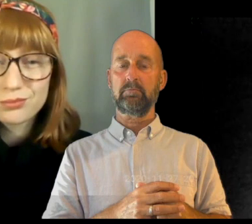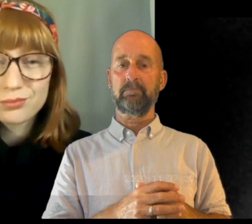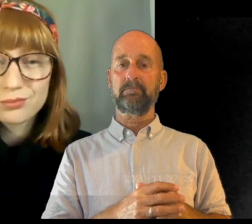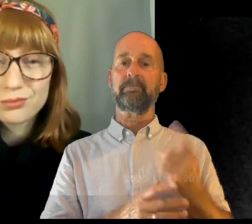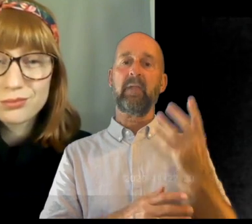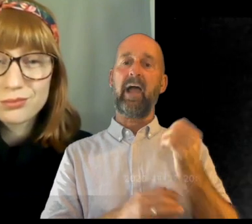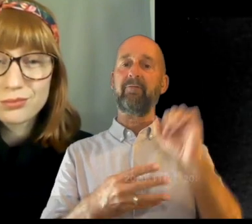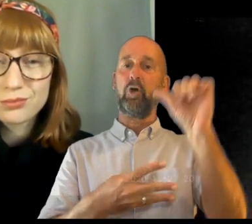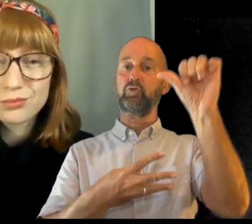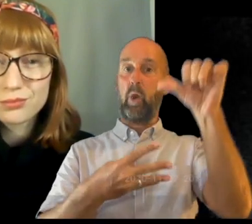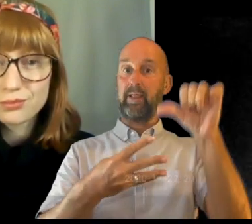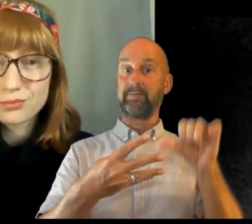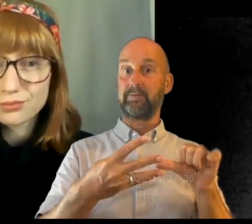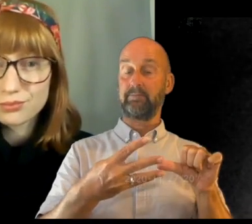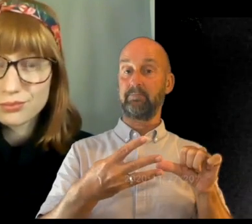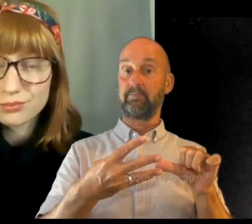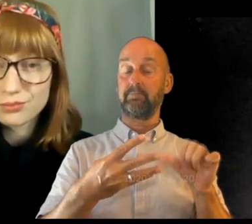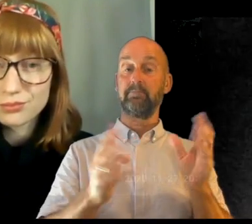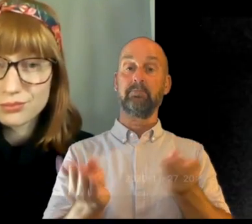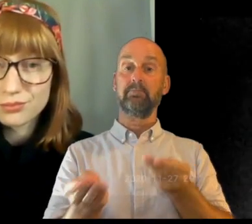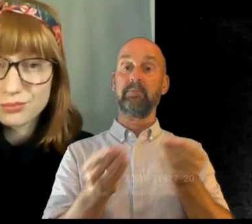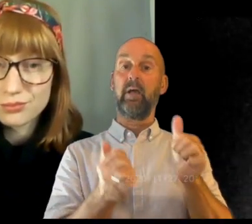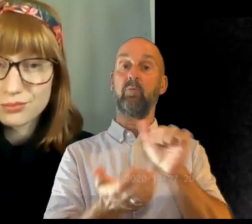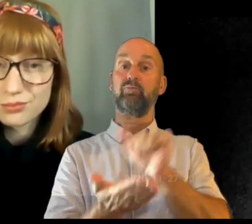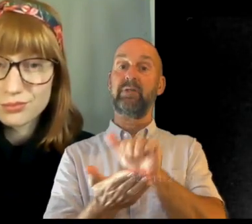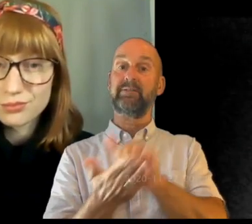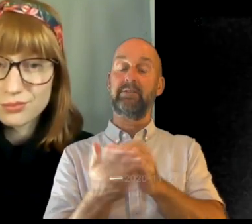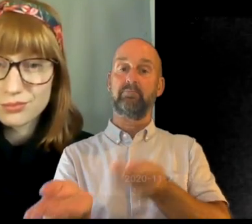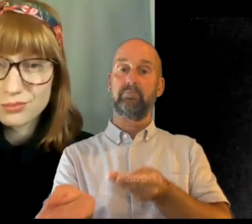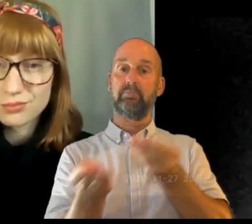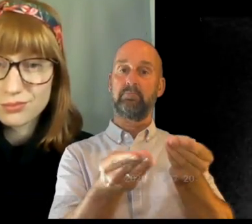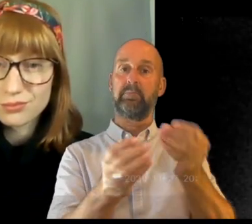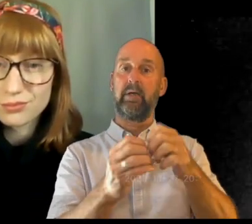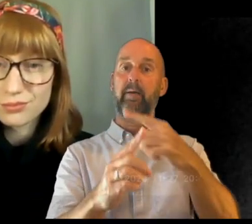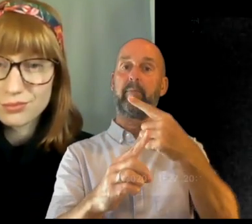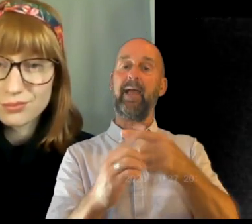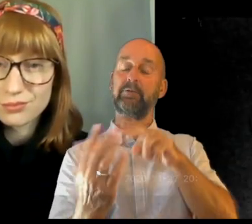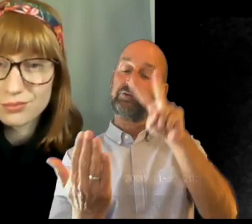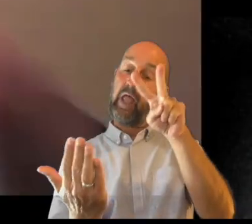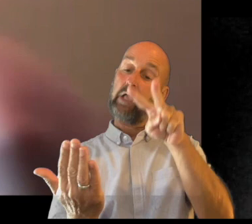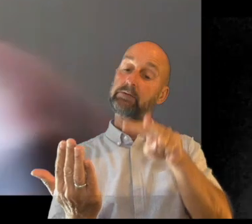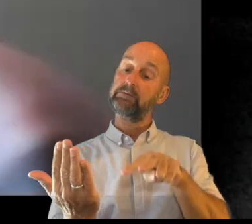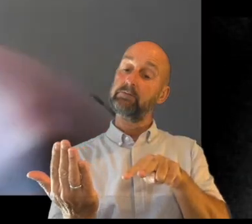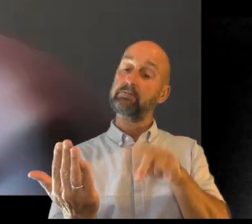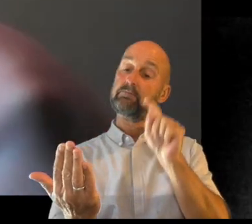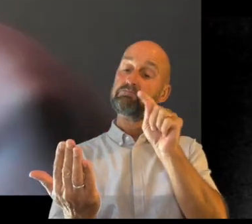I have a short list. She hands a pile of printed papers to Bex. Bex scans them.